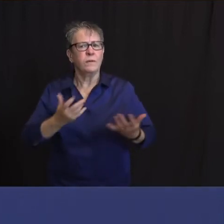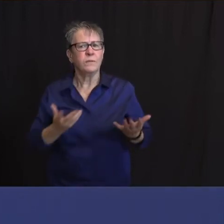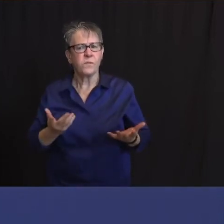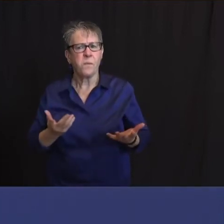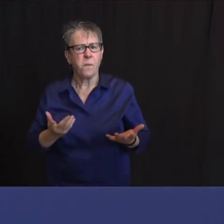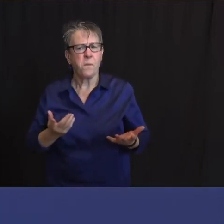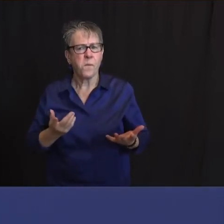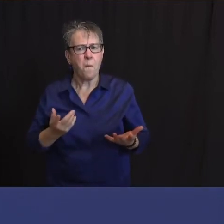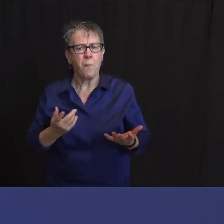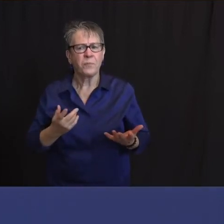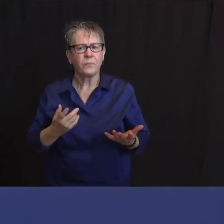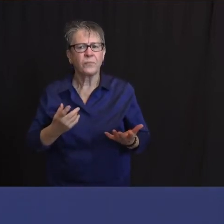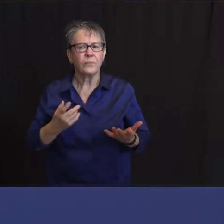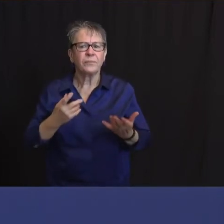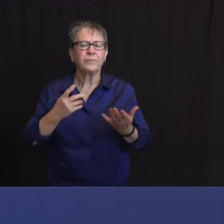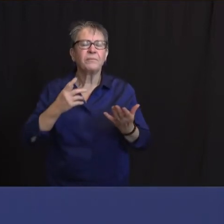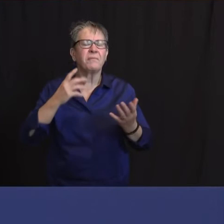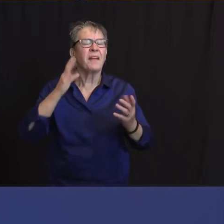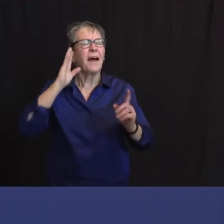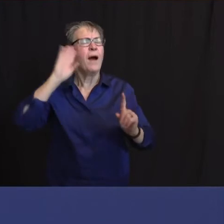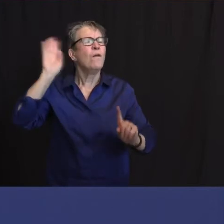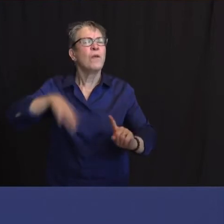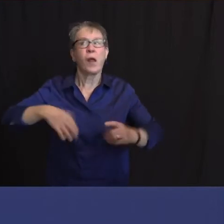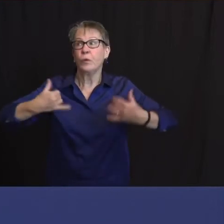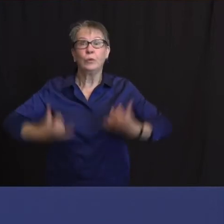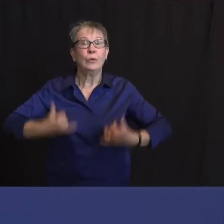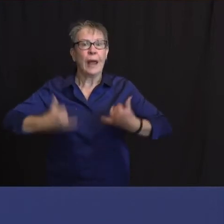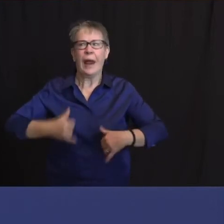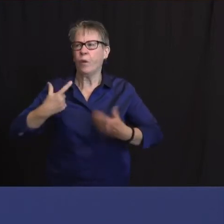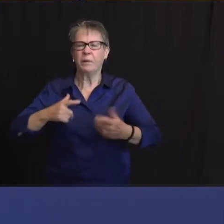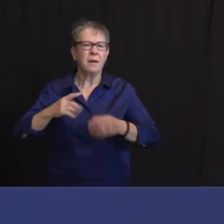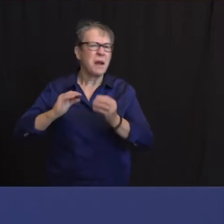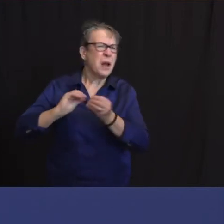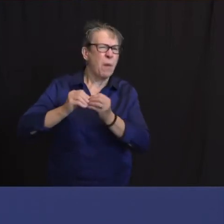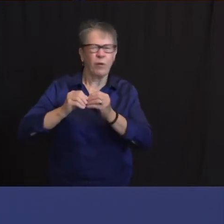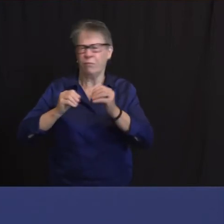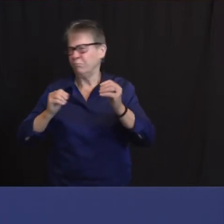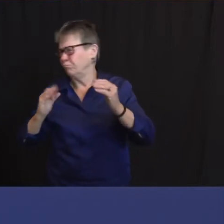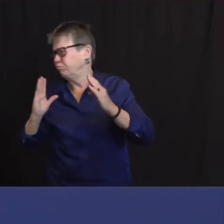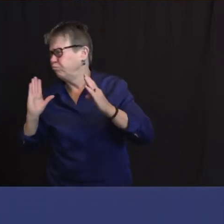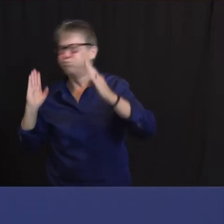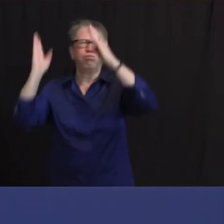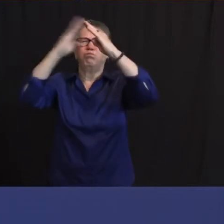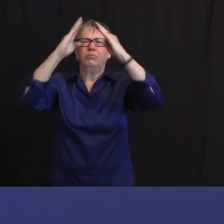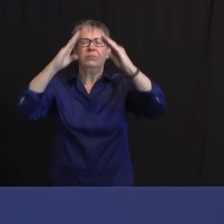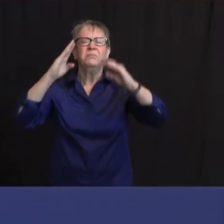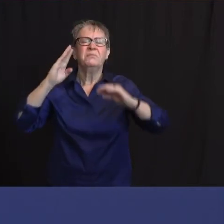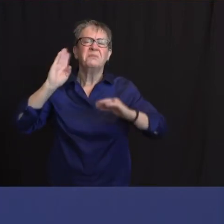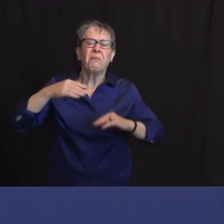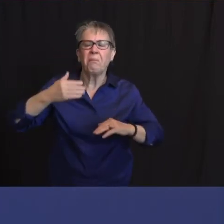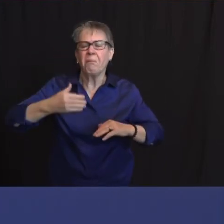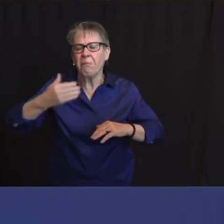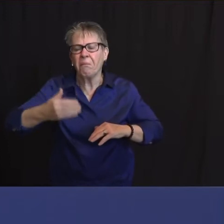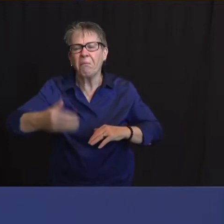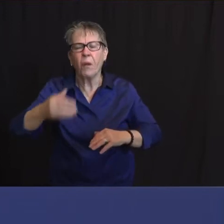number of calls we're going to get, and it will go down from today. I can't promise you how fast or how far, but it will go down.